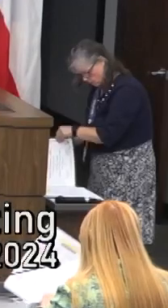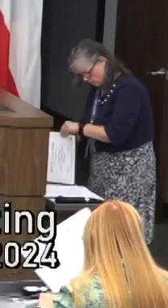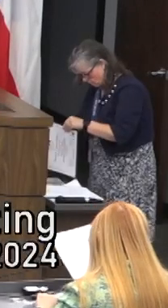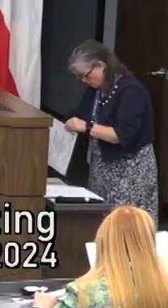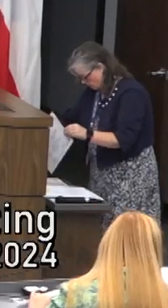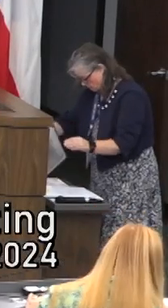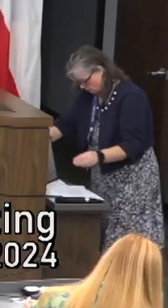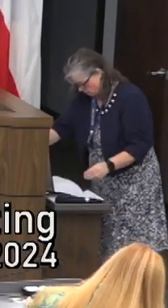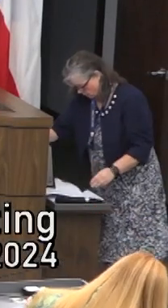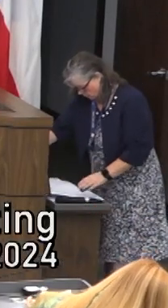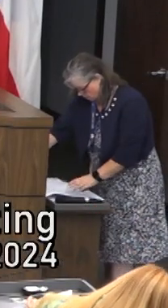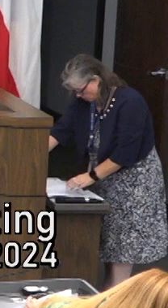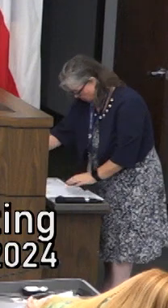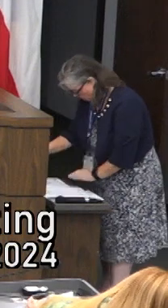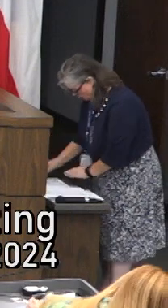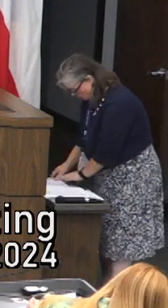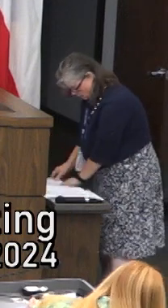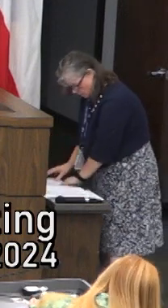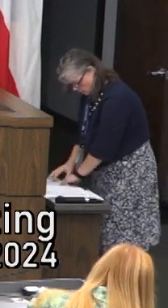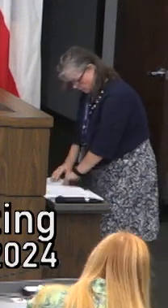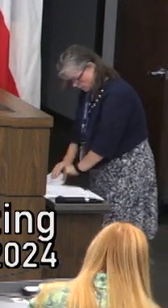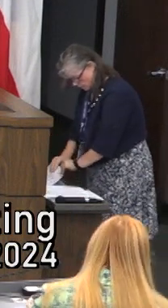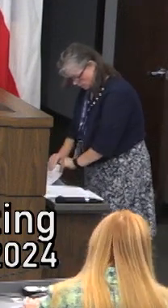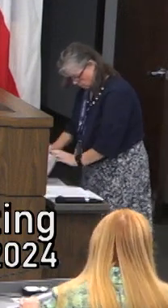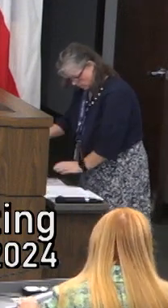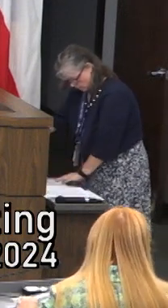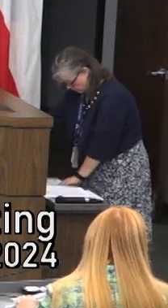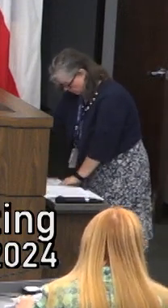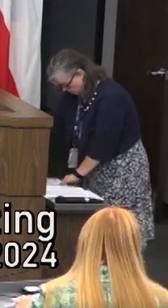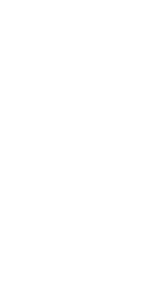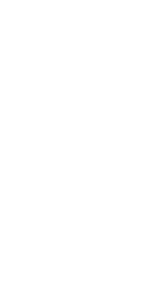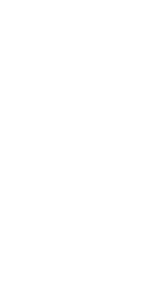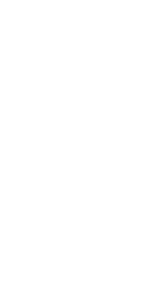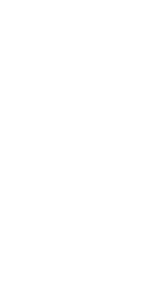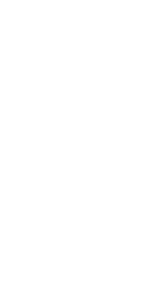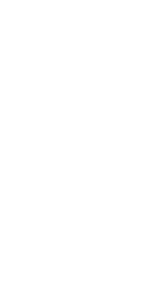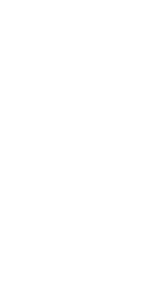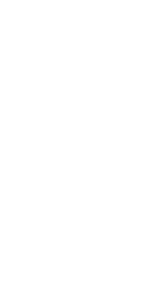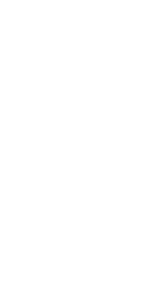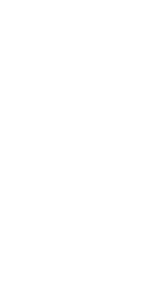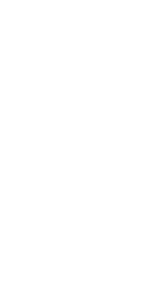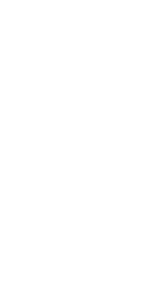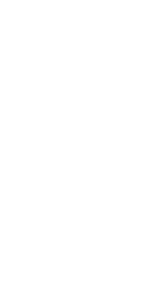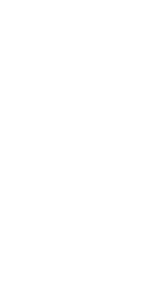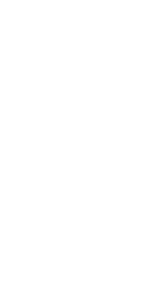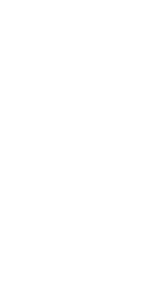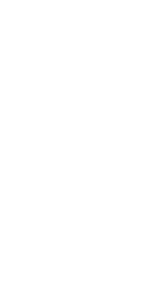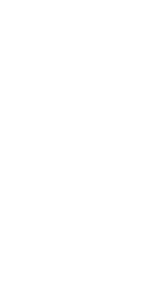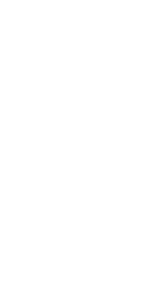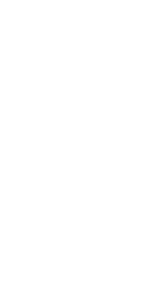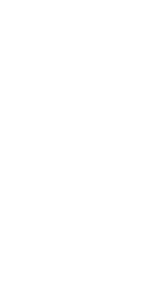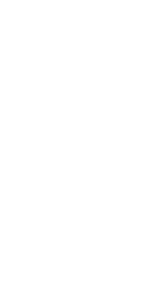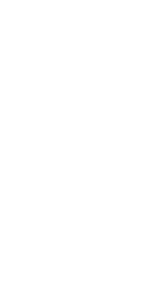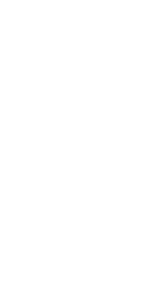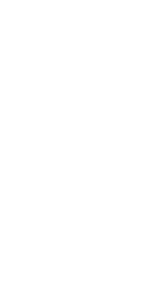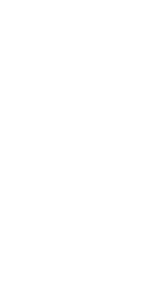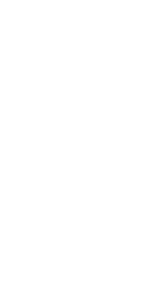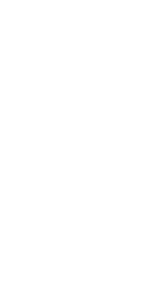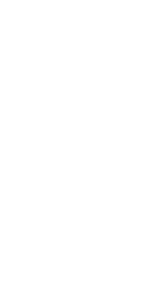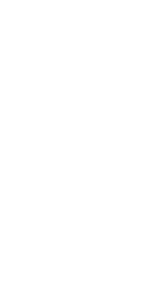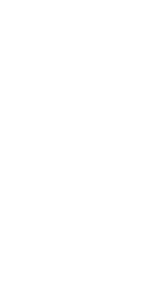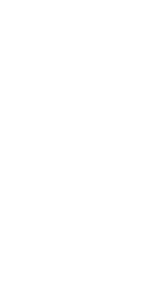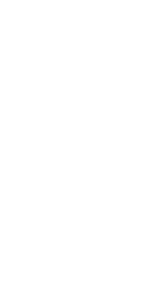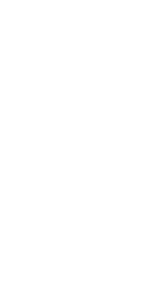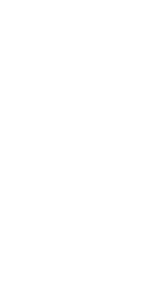This regular board meeting of the Waco Independent School Board is hereby called to order item number six public hearing on the 2024 annual financial